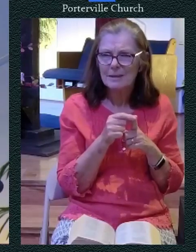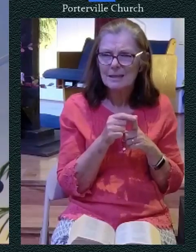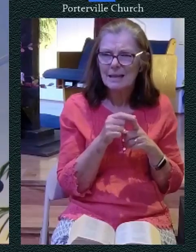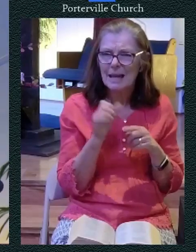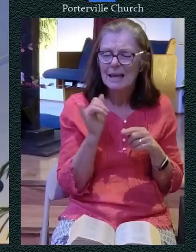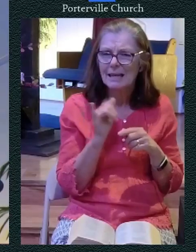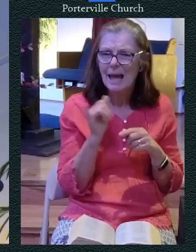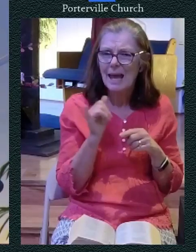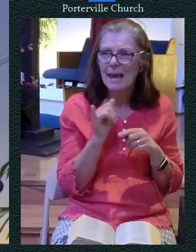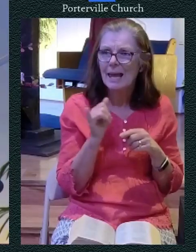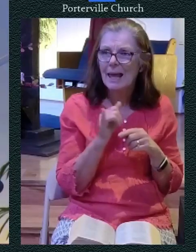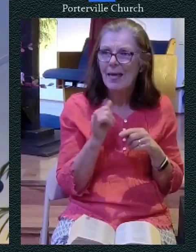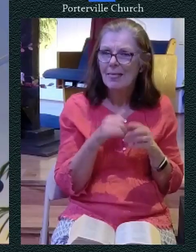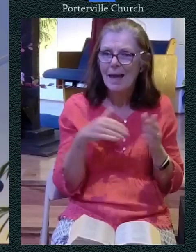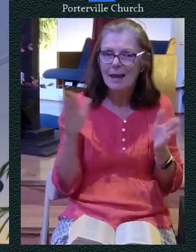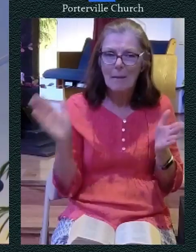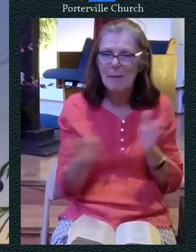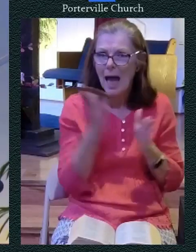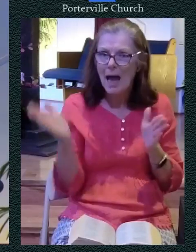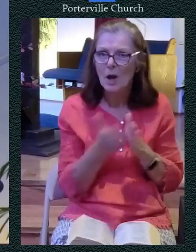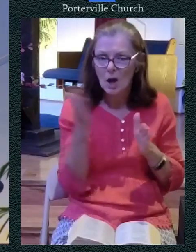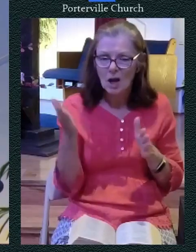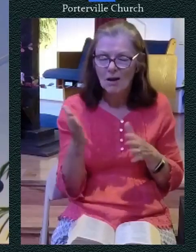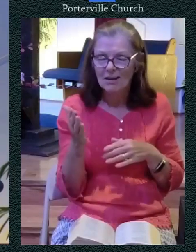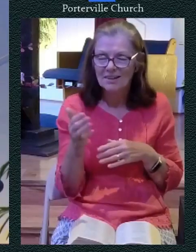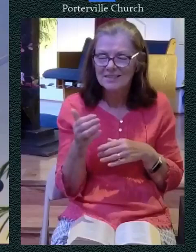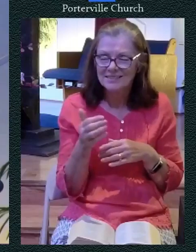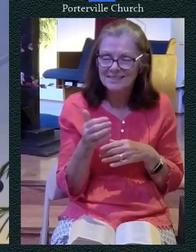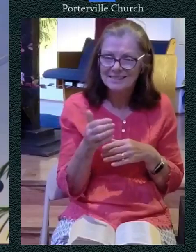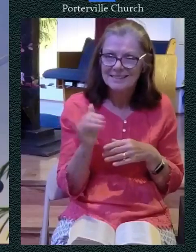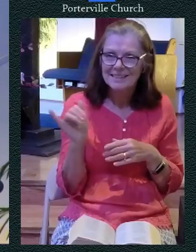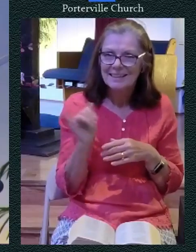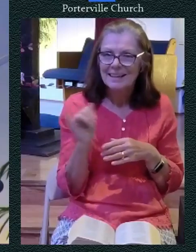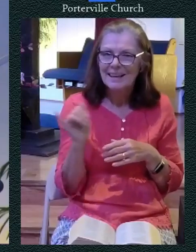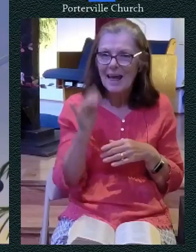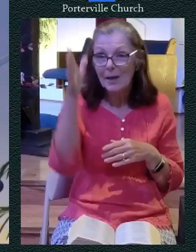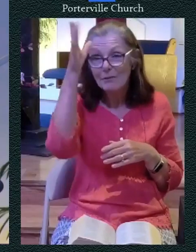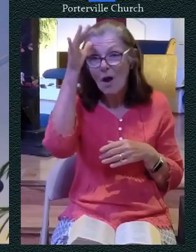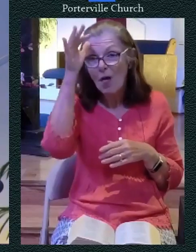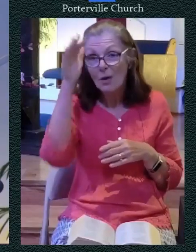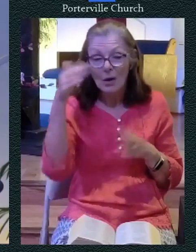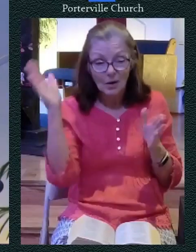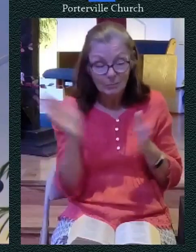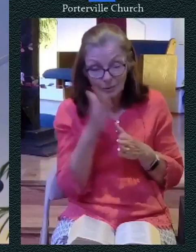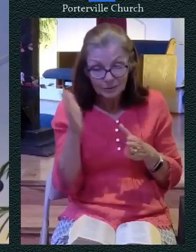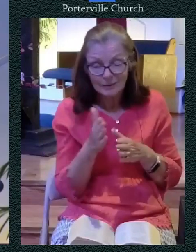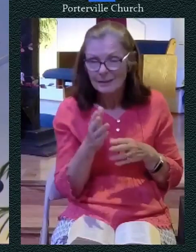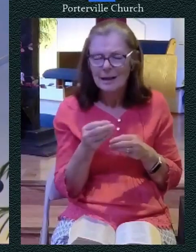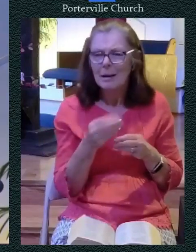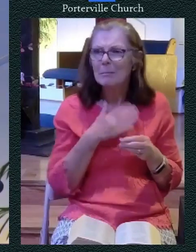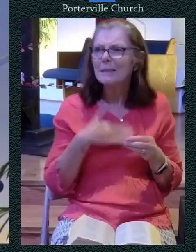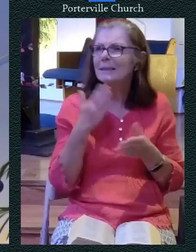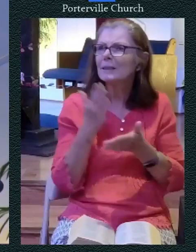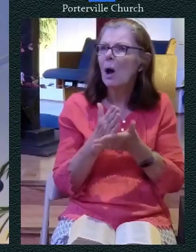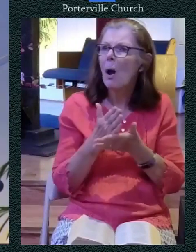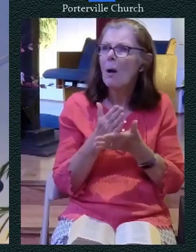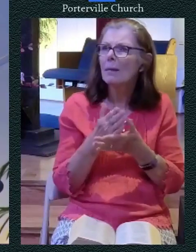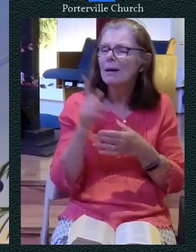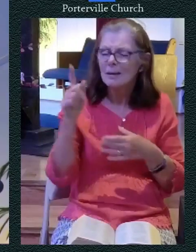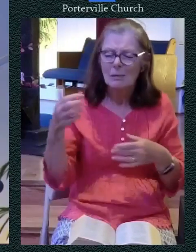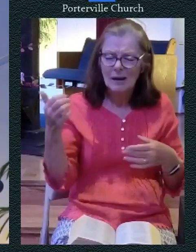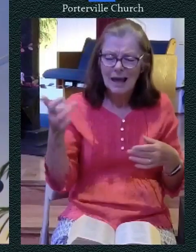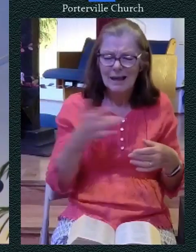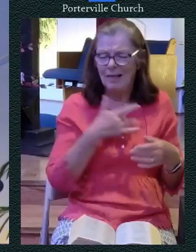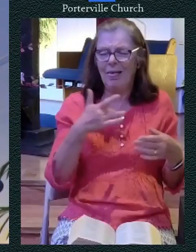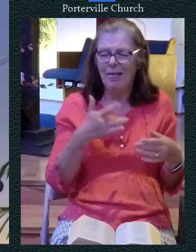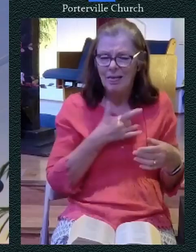Lord. You're giving me blows of correction. Please stop. I think I've